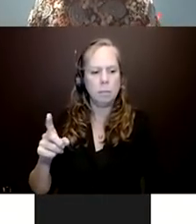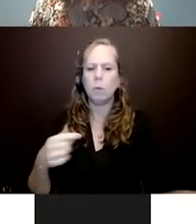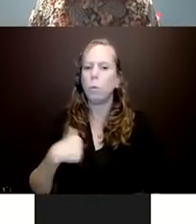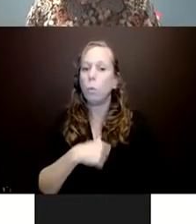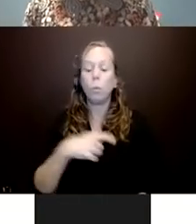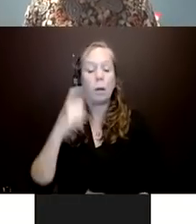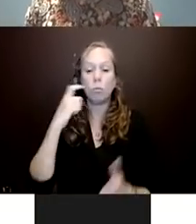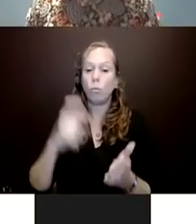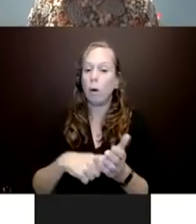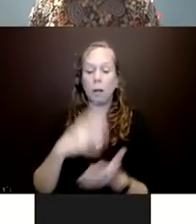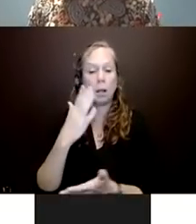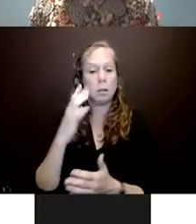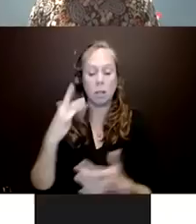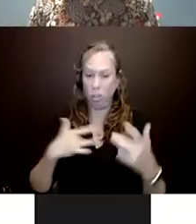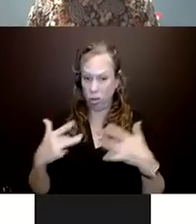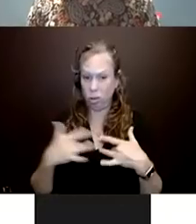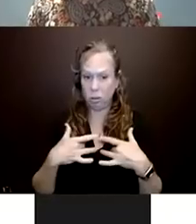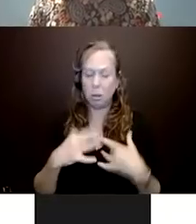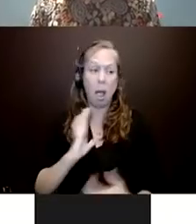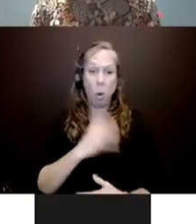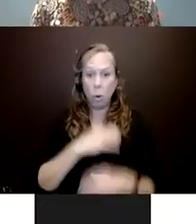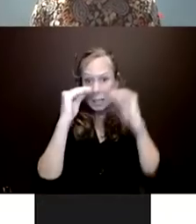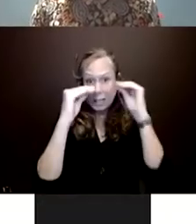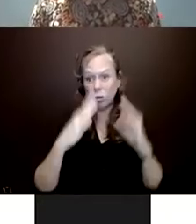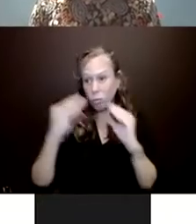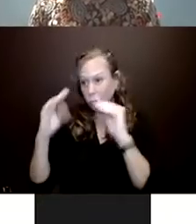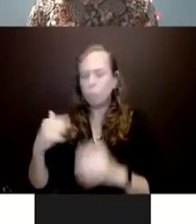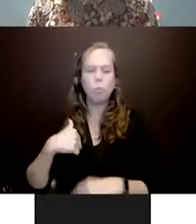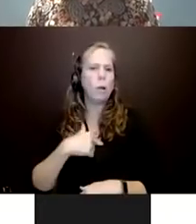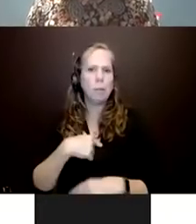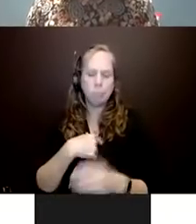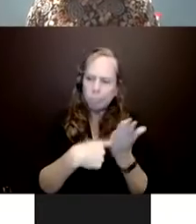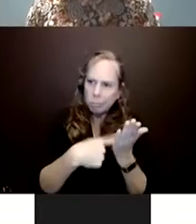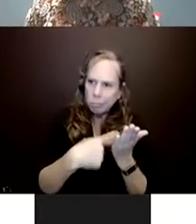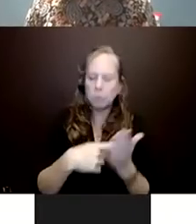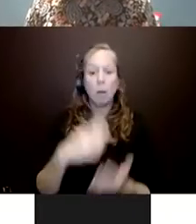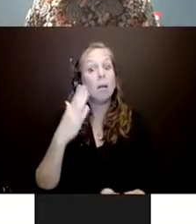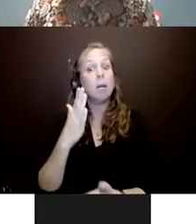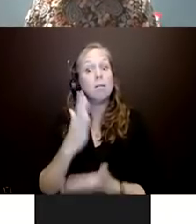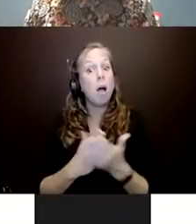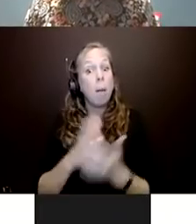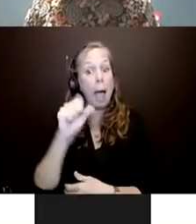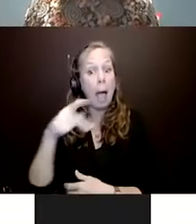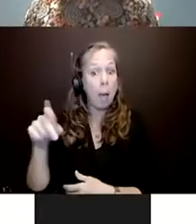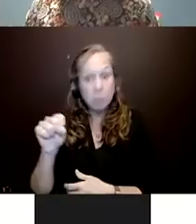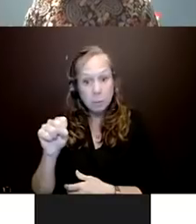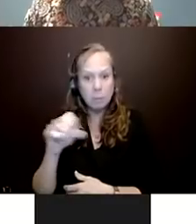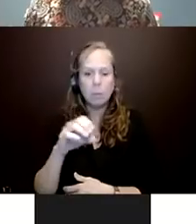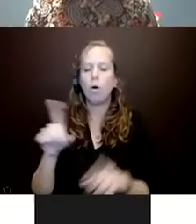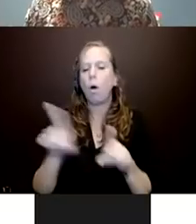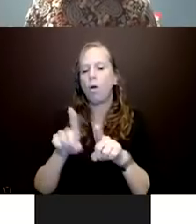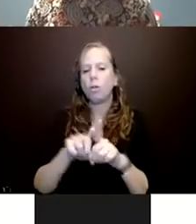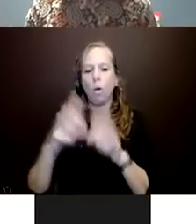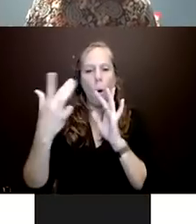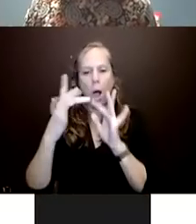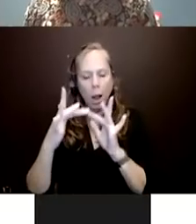That's something that we've been discussing with our teachers. There are some apps out there. There are also some online